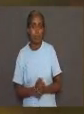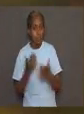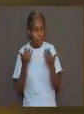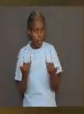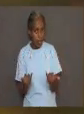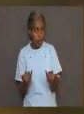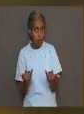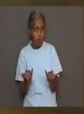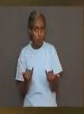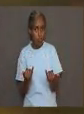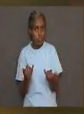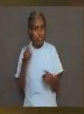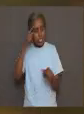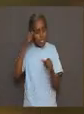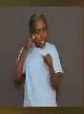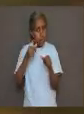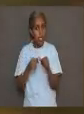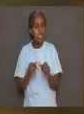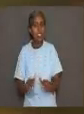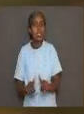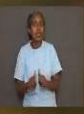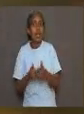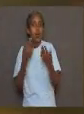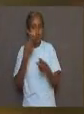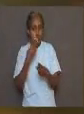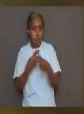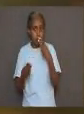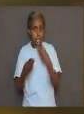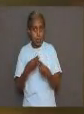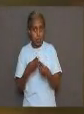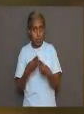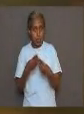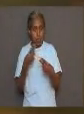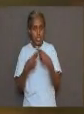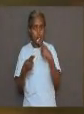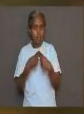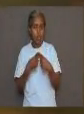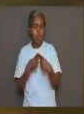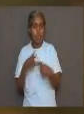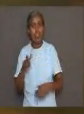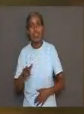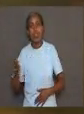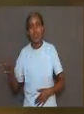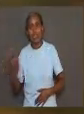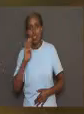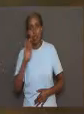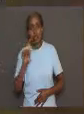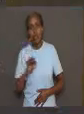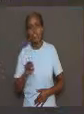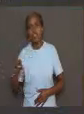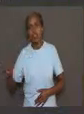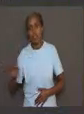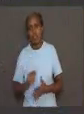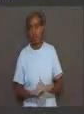Now, let us be reminded how to multiply a vector by a scalar.